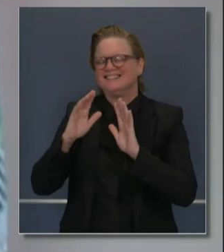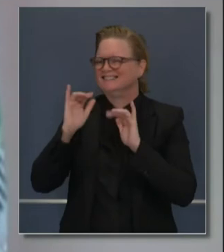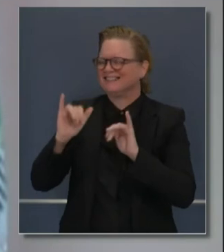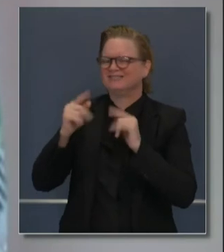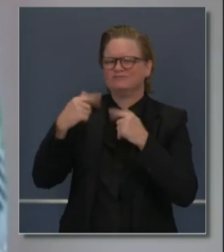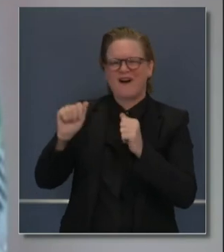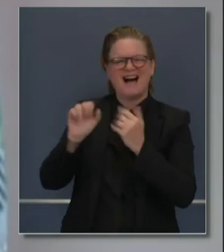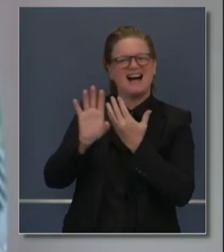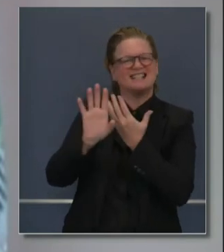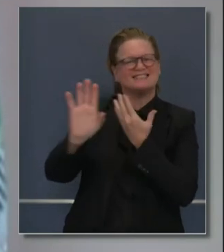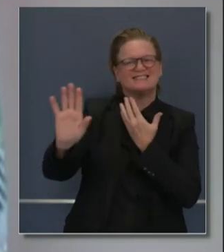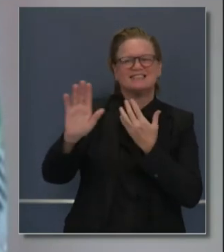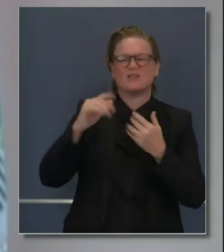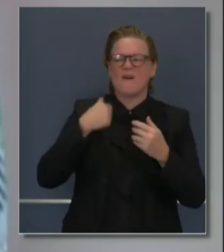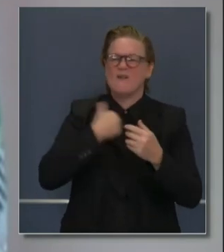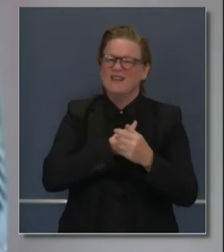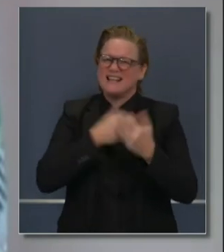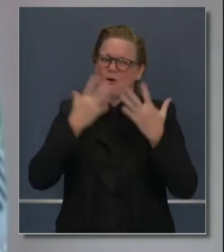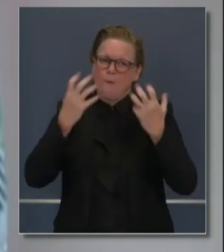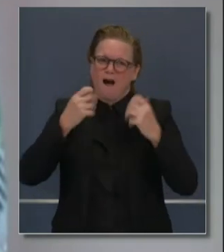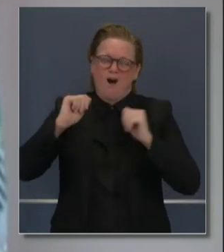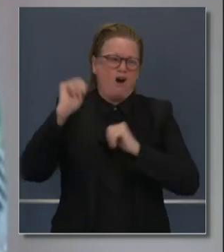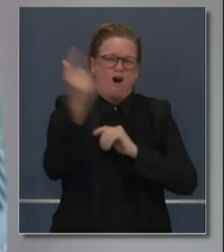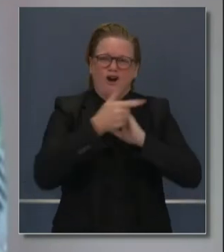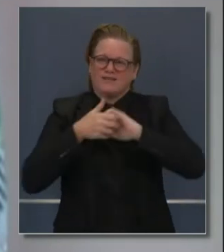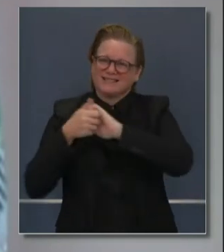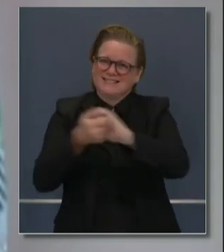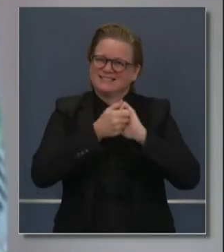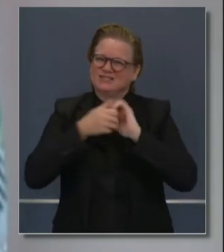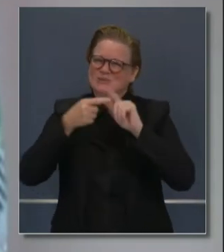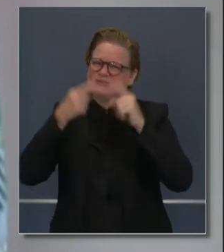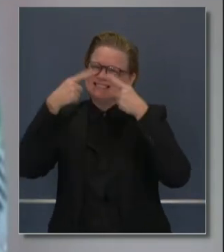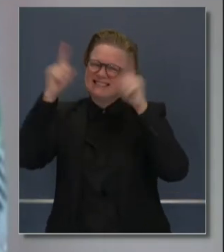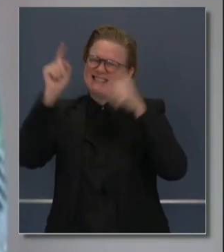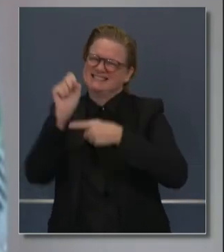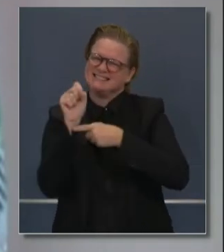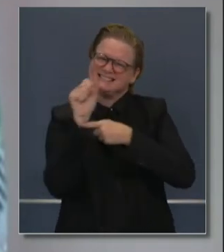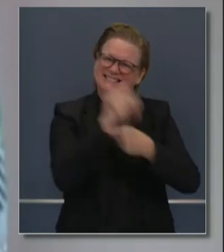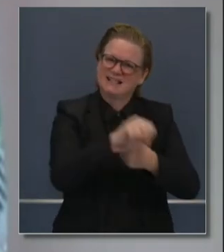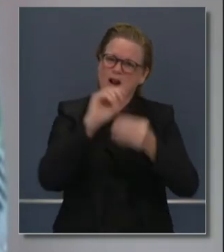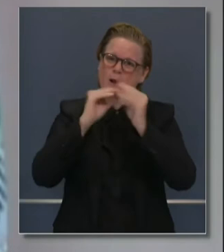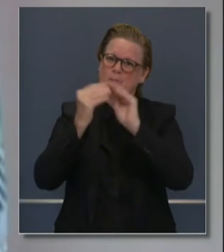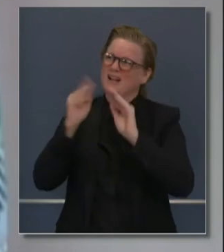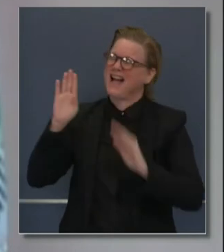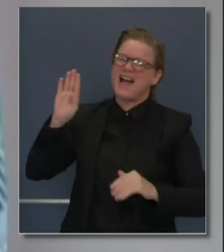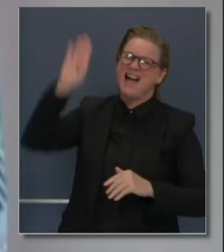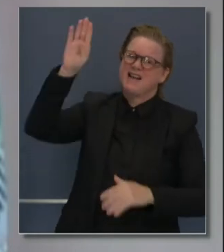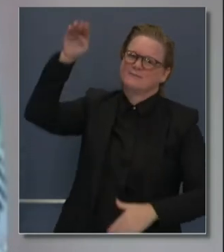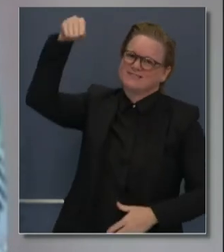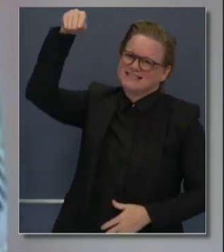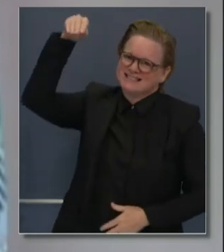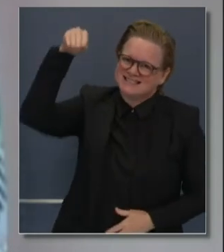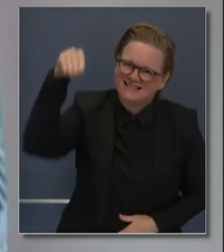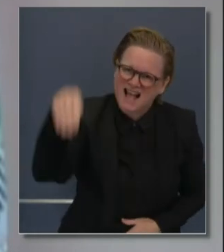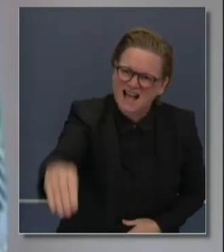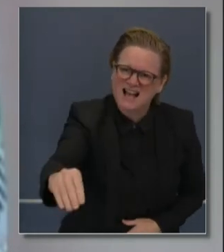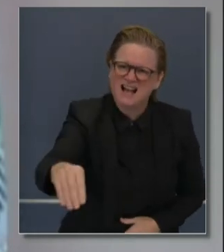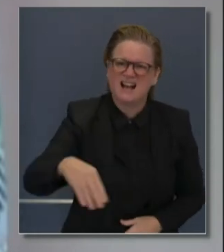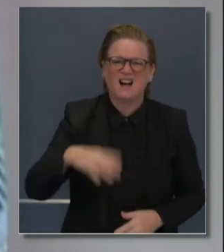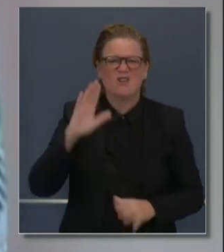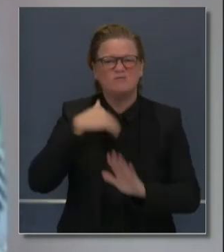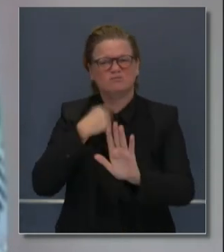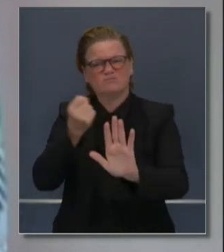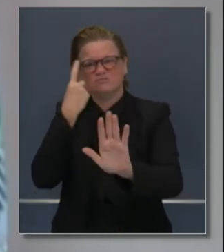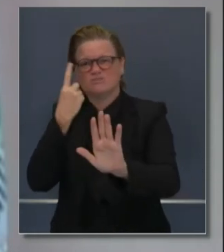with that COVID fatigue, that COVID resentment. Sometimes I like to call it, people just want to be done with this, but it doesn't take a break